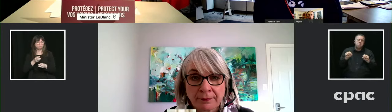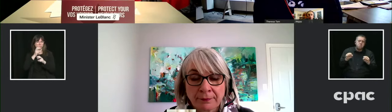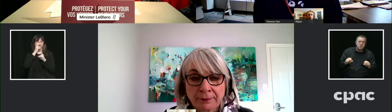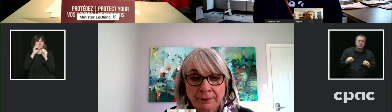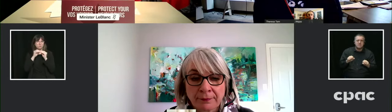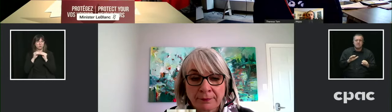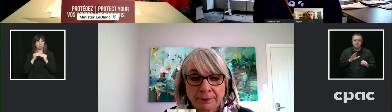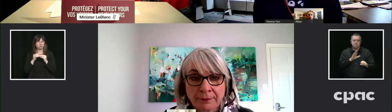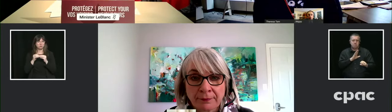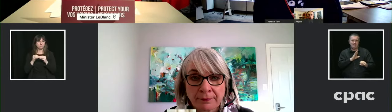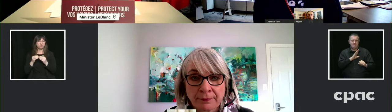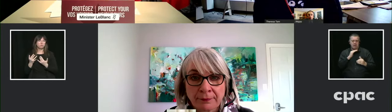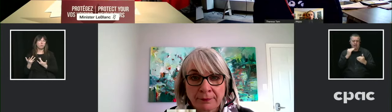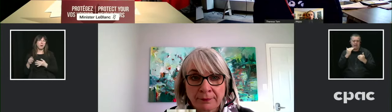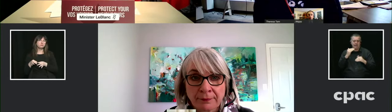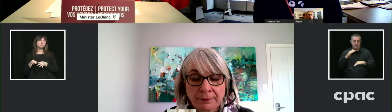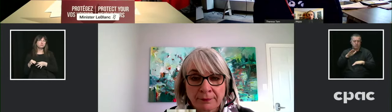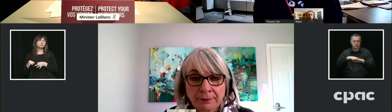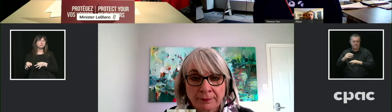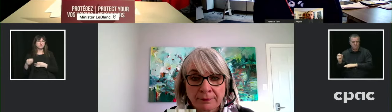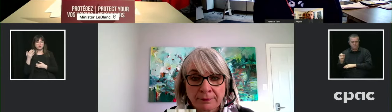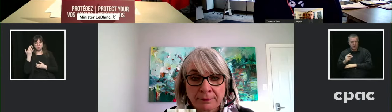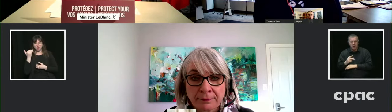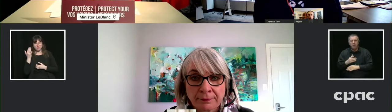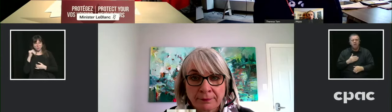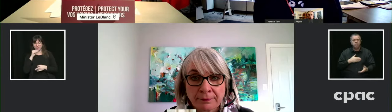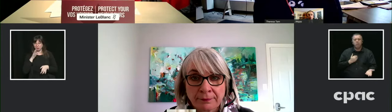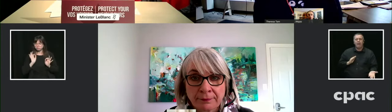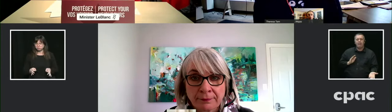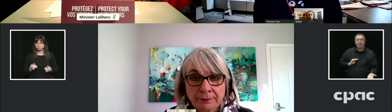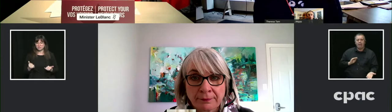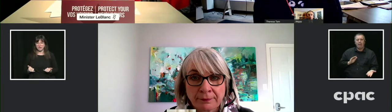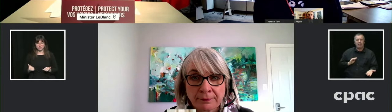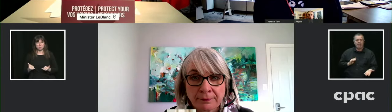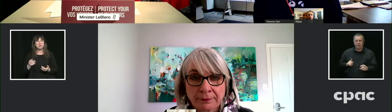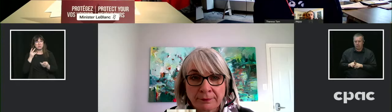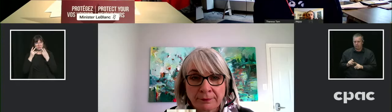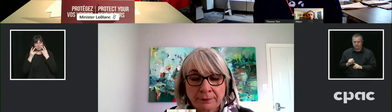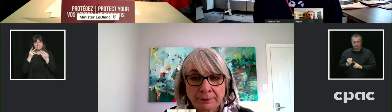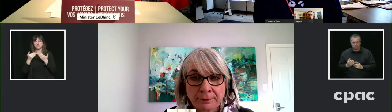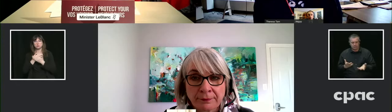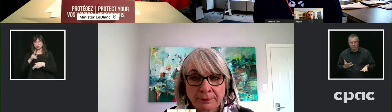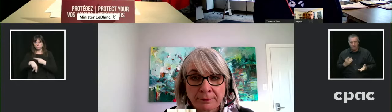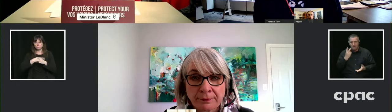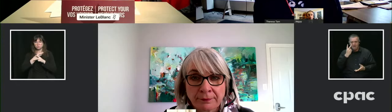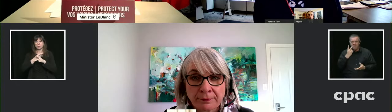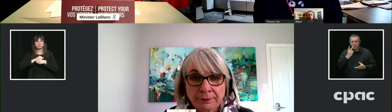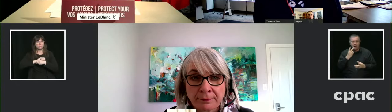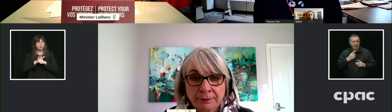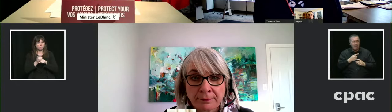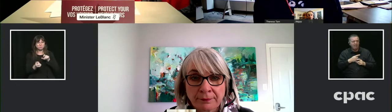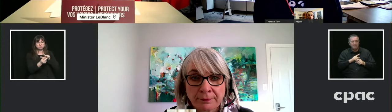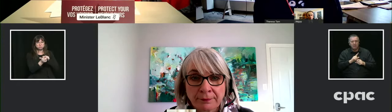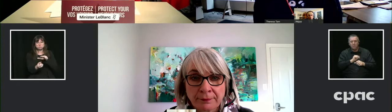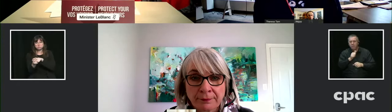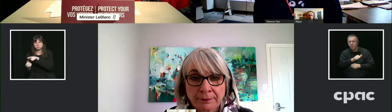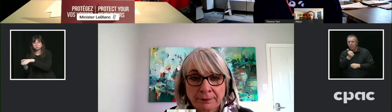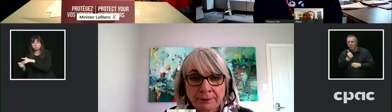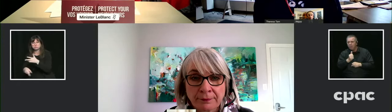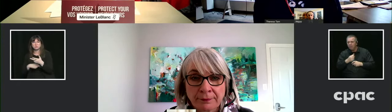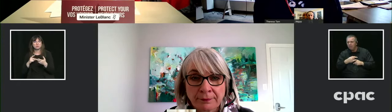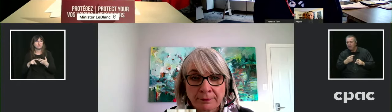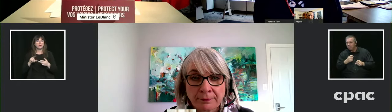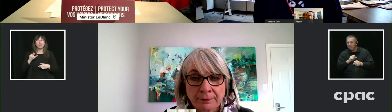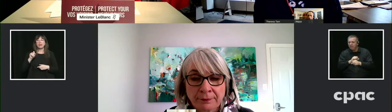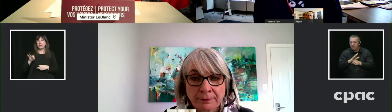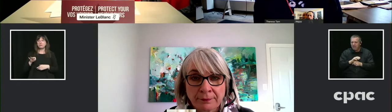delay? Why wait on something like this? When we're seeing international variants, what's the downside risk in